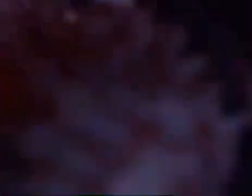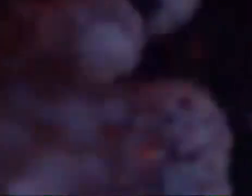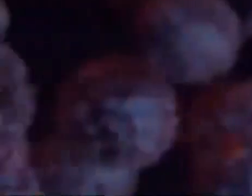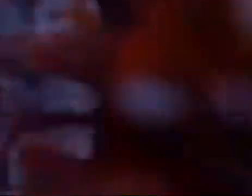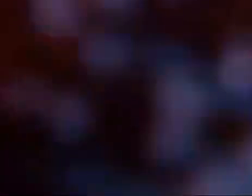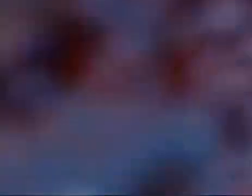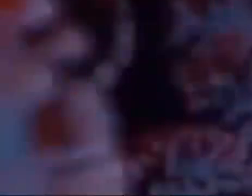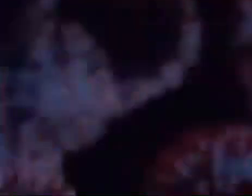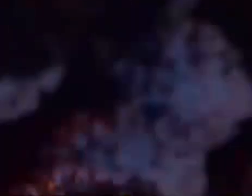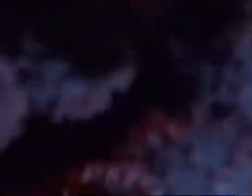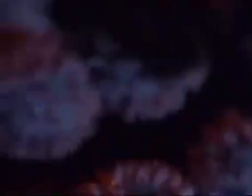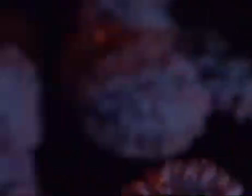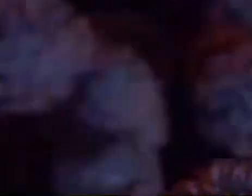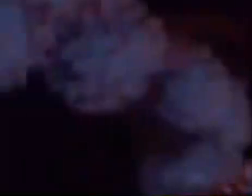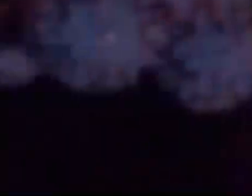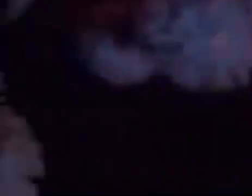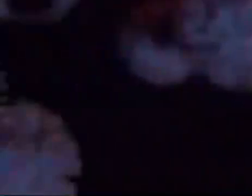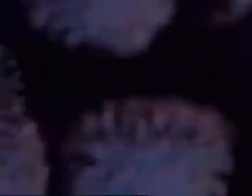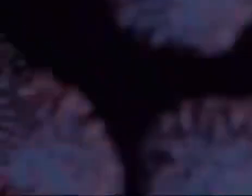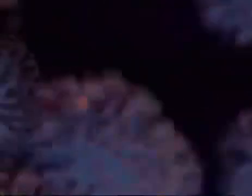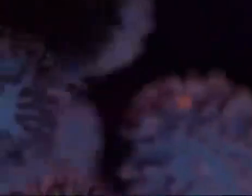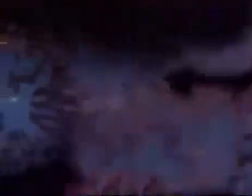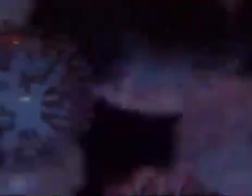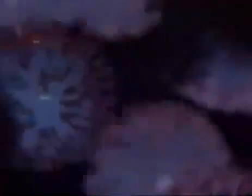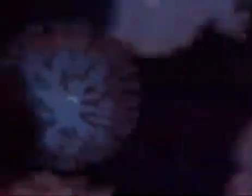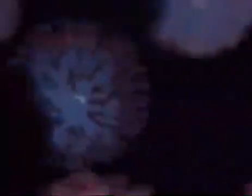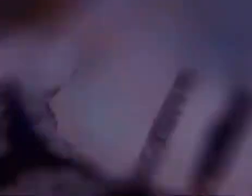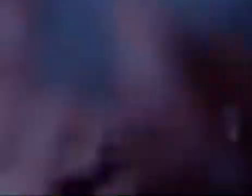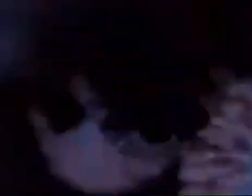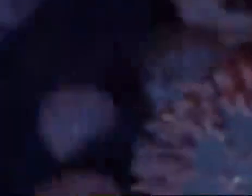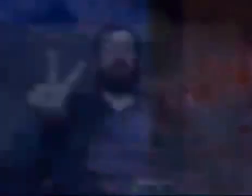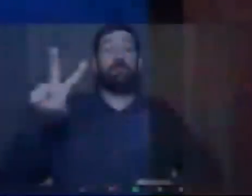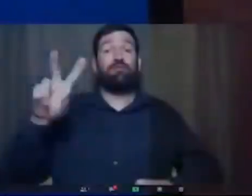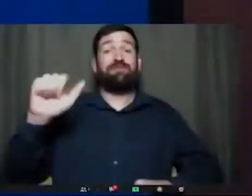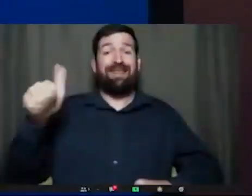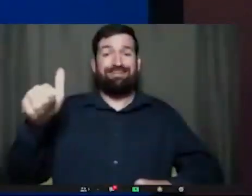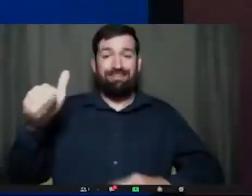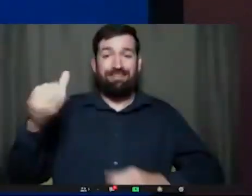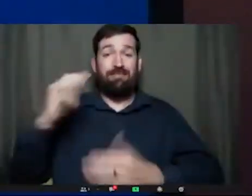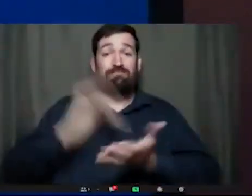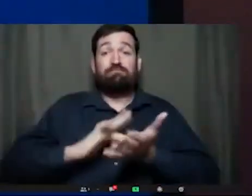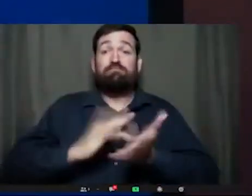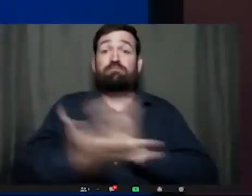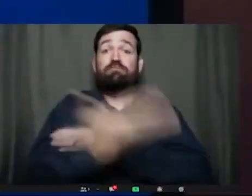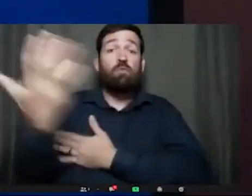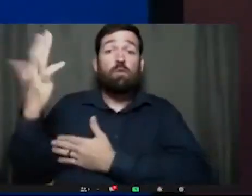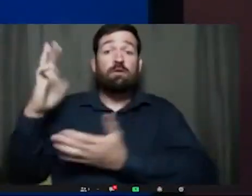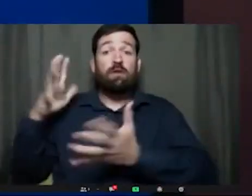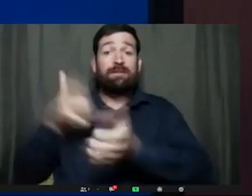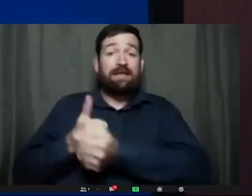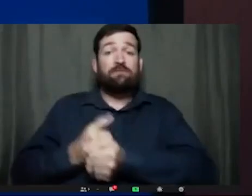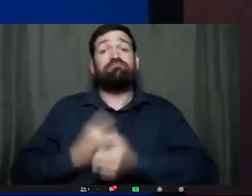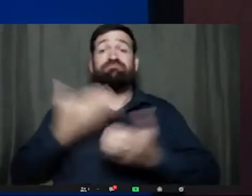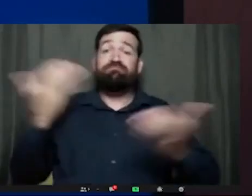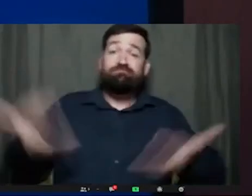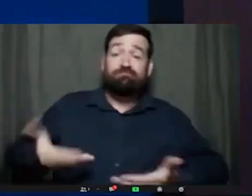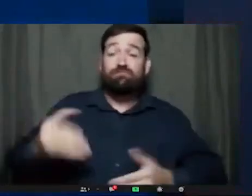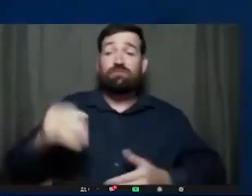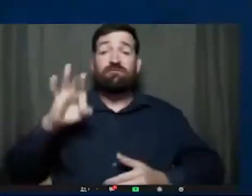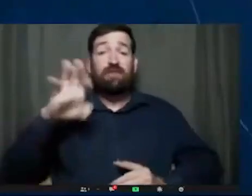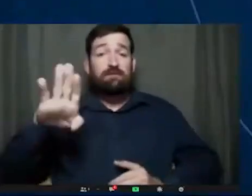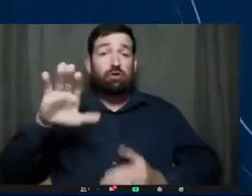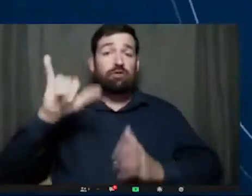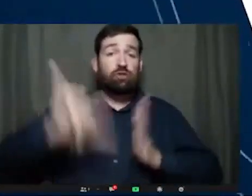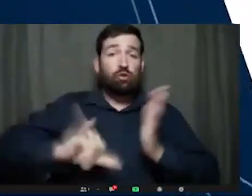Good morning, everyone. It is Friday, November 10th. Welcome to the Morning Medical Update. Thank you for joining us here on Facebook and on YouTube. So we want to